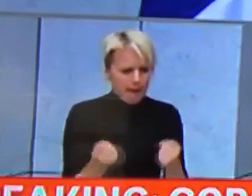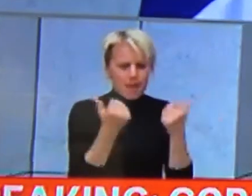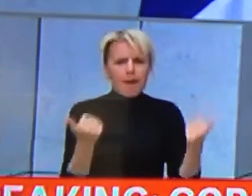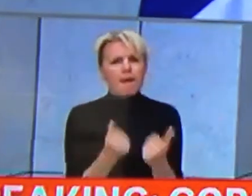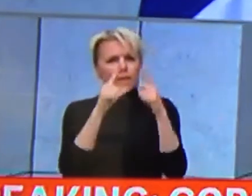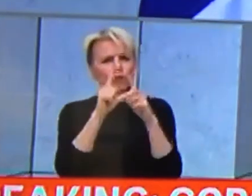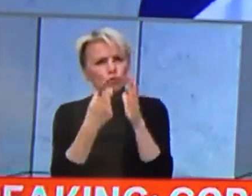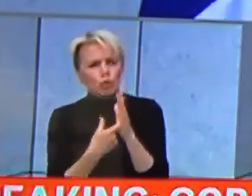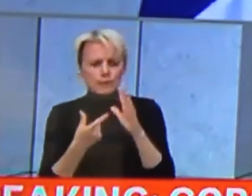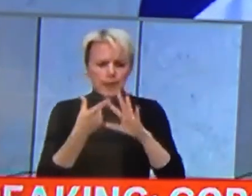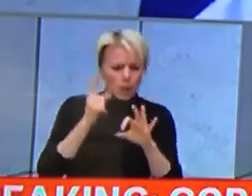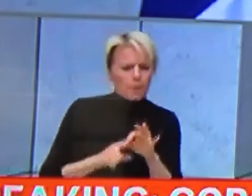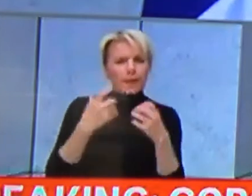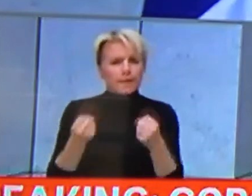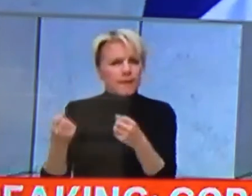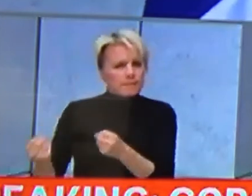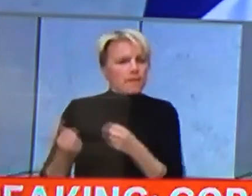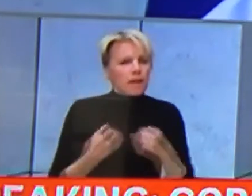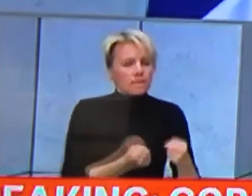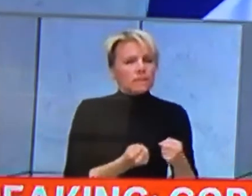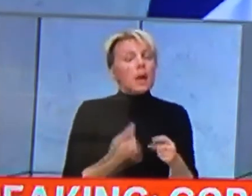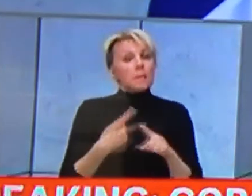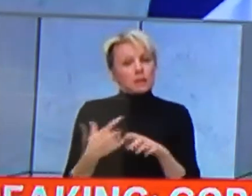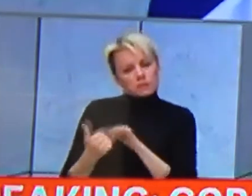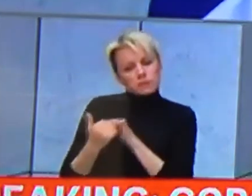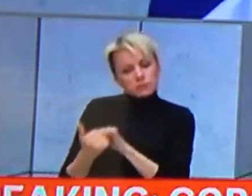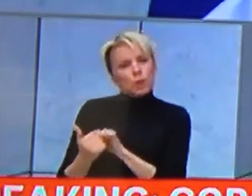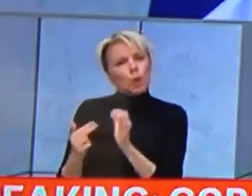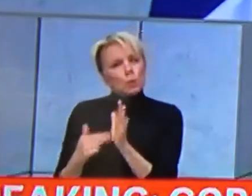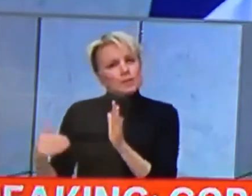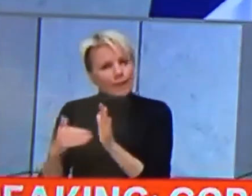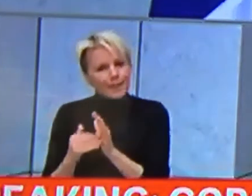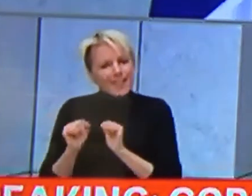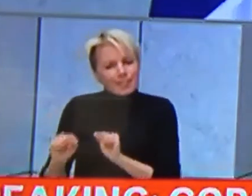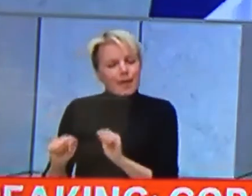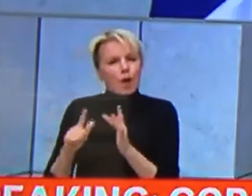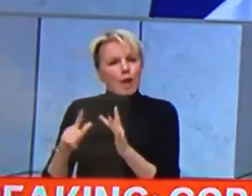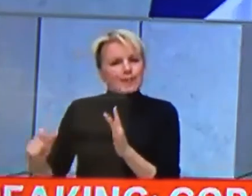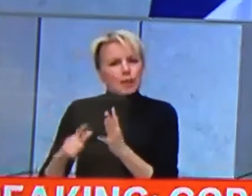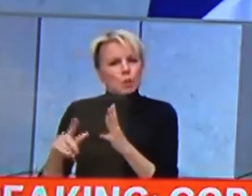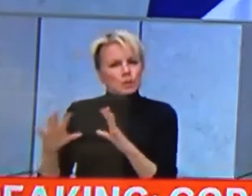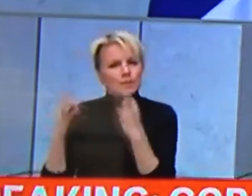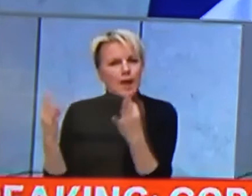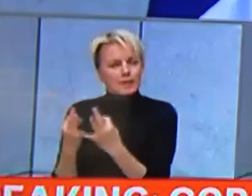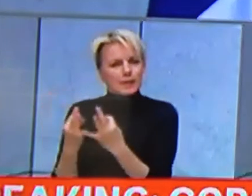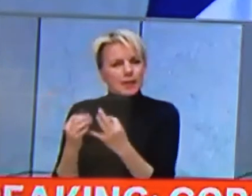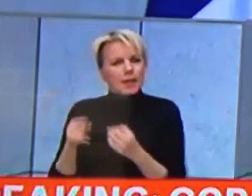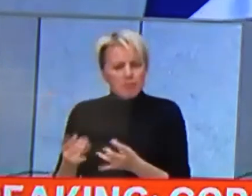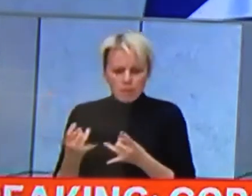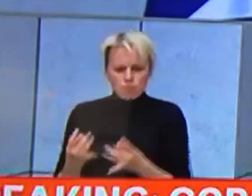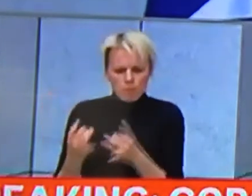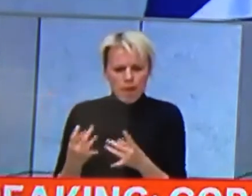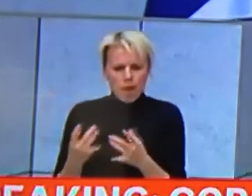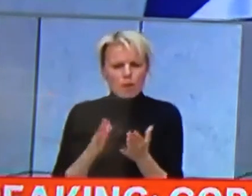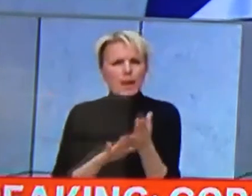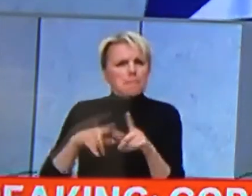very closely with the Australian and New Zealand Intensive Care Society. They are preparing a national heat map of where the beds